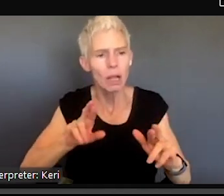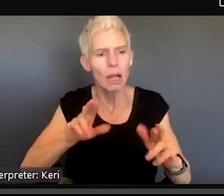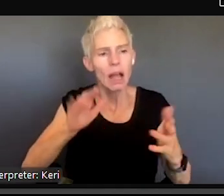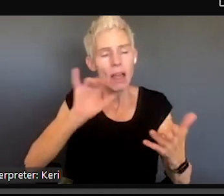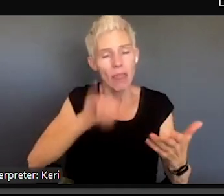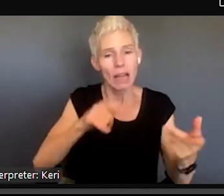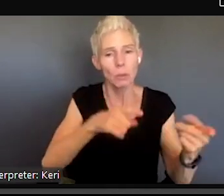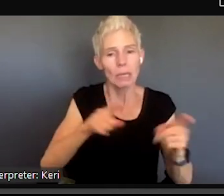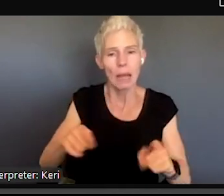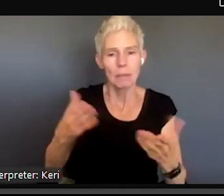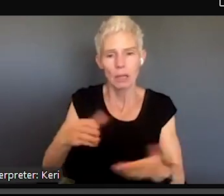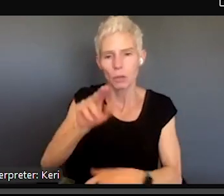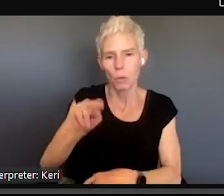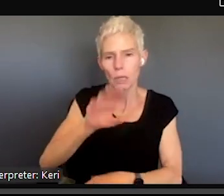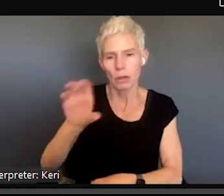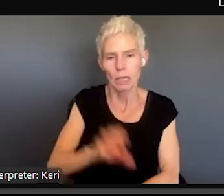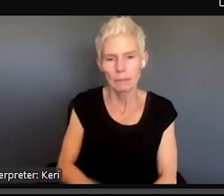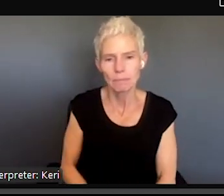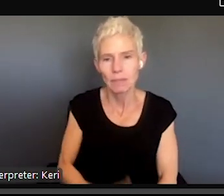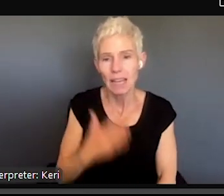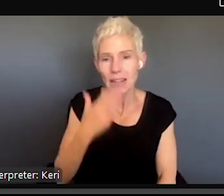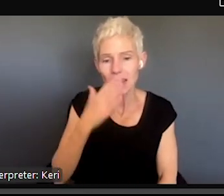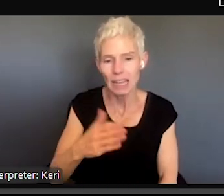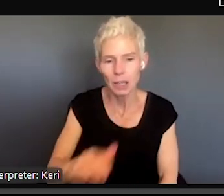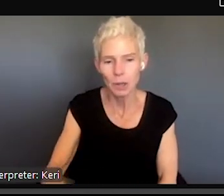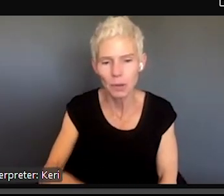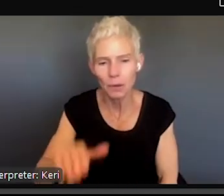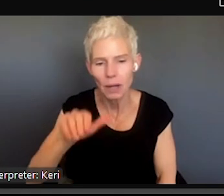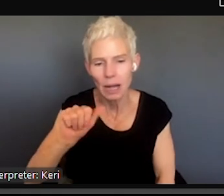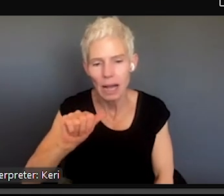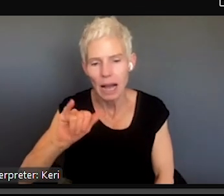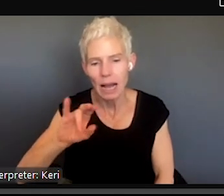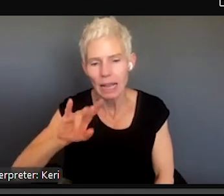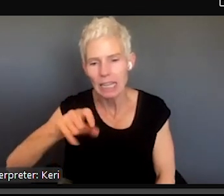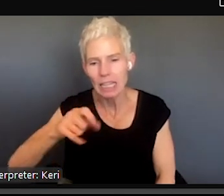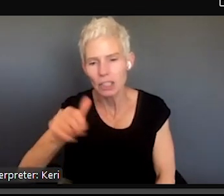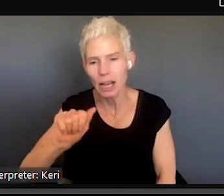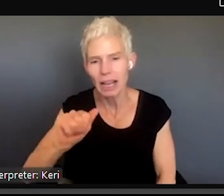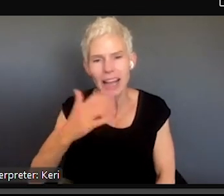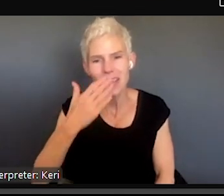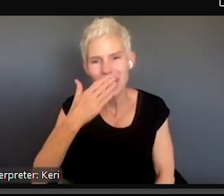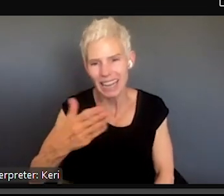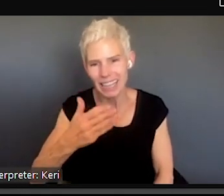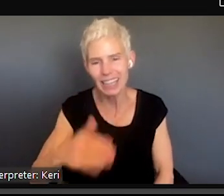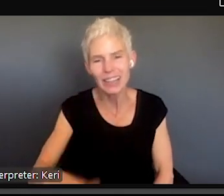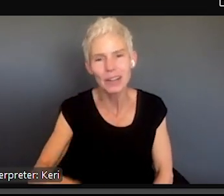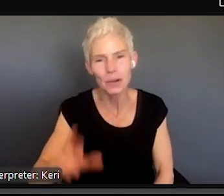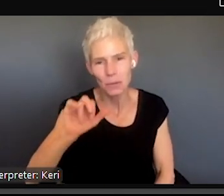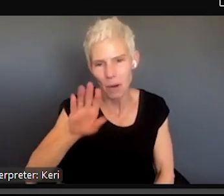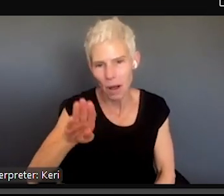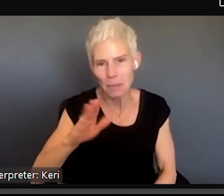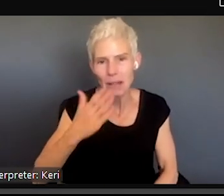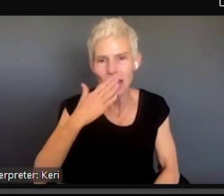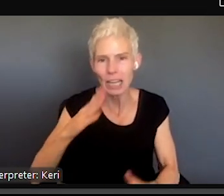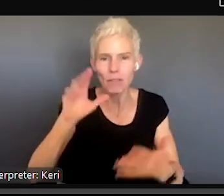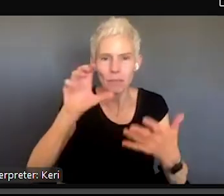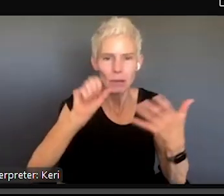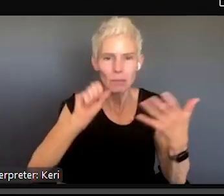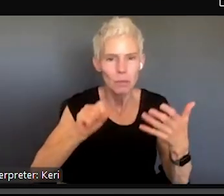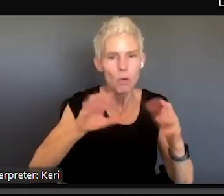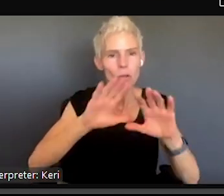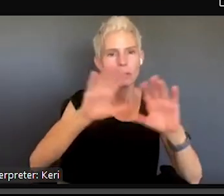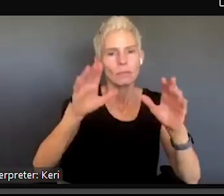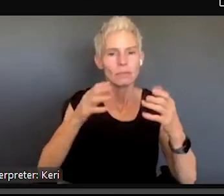happening in North Carolina. Back to you, Aisha. Thank you so much, Rob. Thanks for being with us and for giving that great